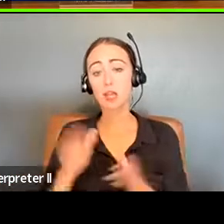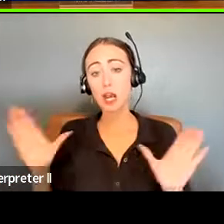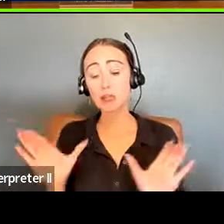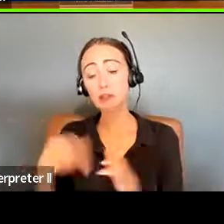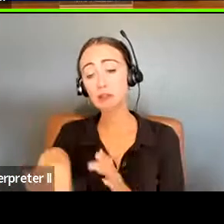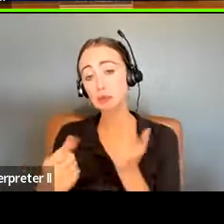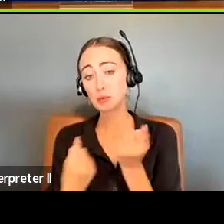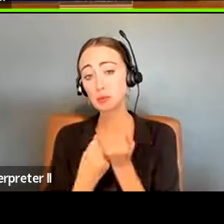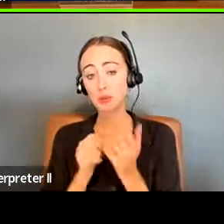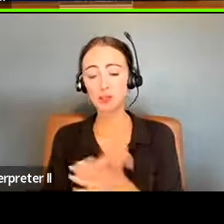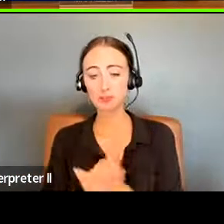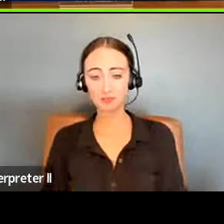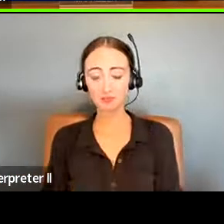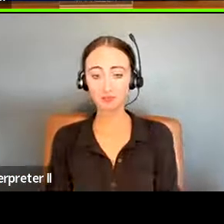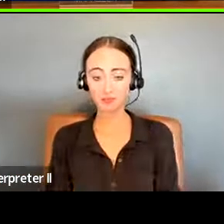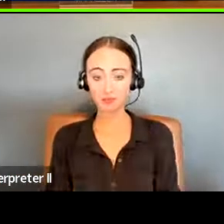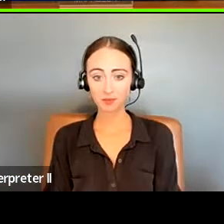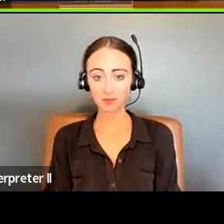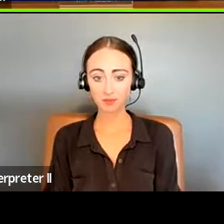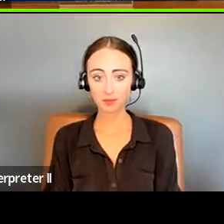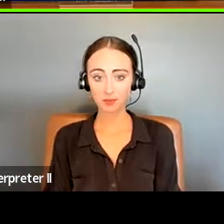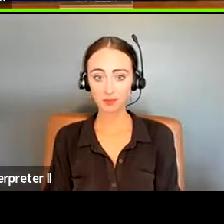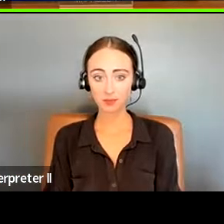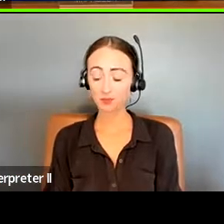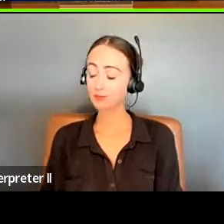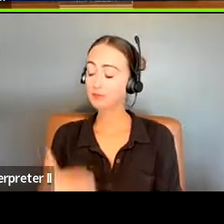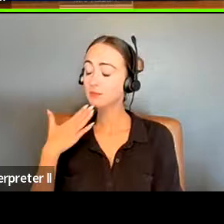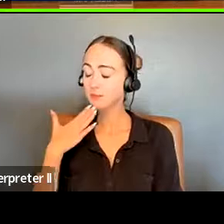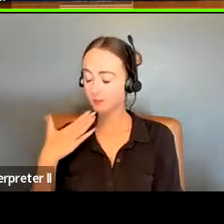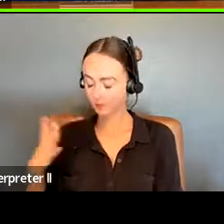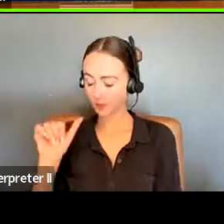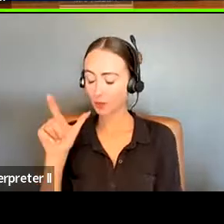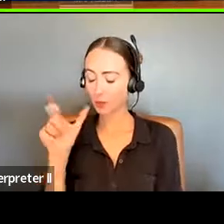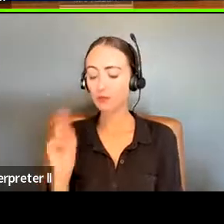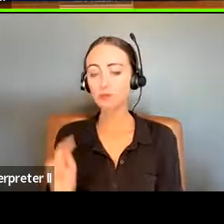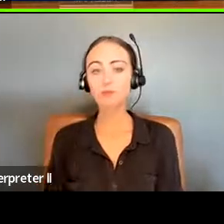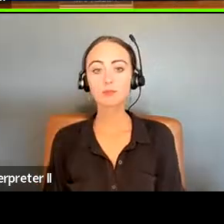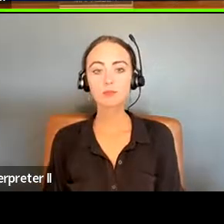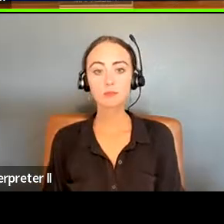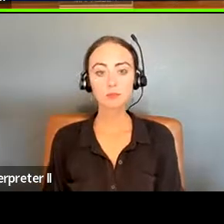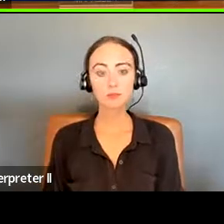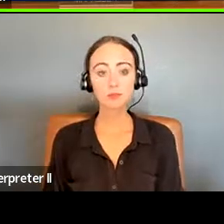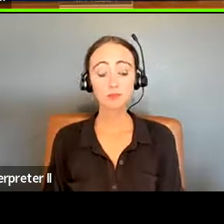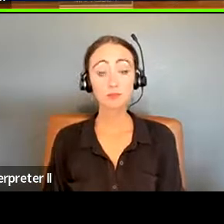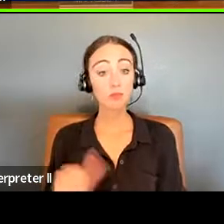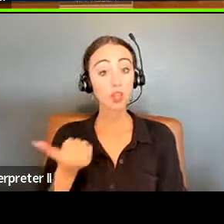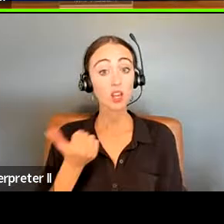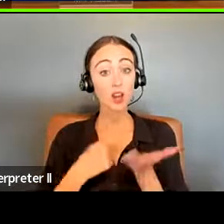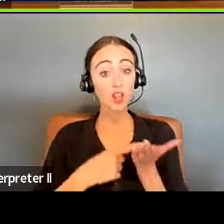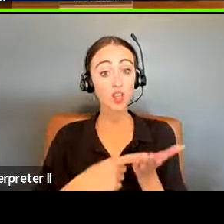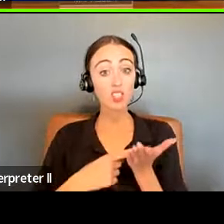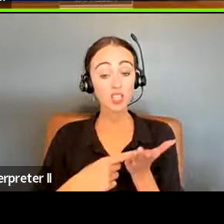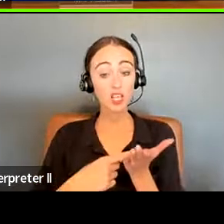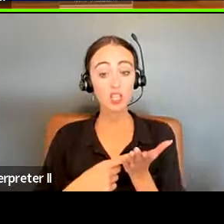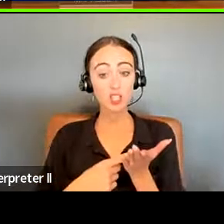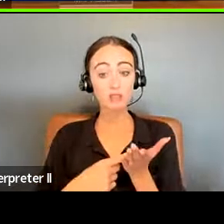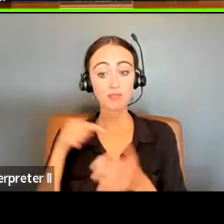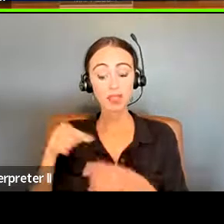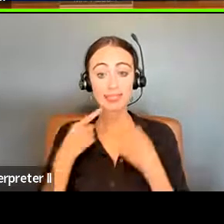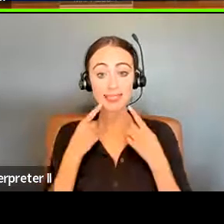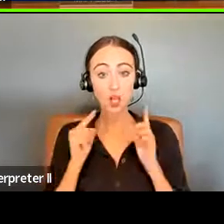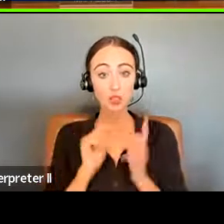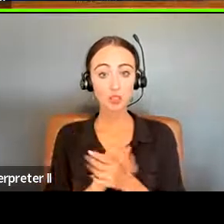to support this. Thank you. Thank you, Councilmember Allen. Is there further discussion on the